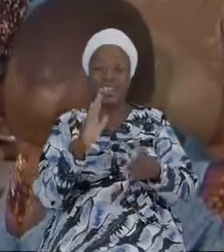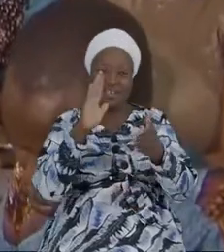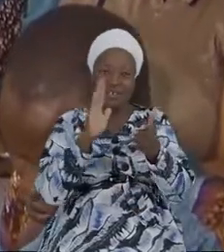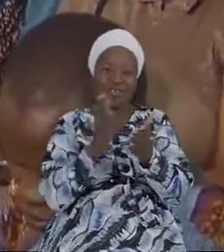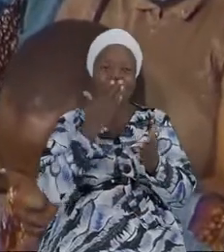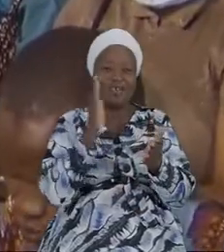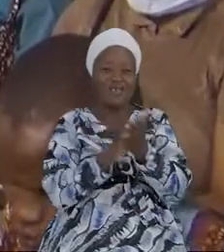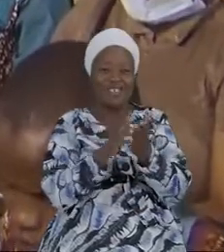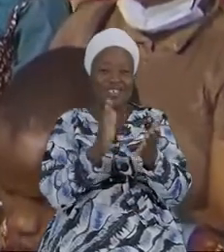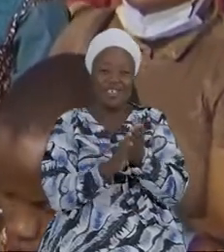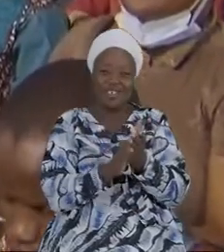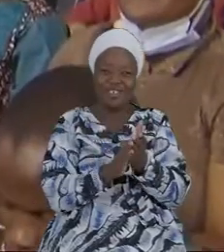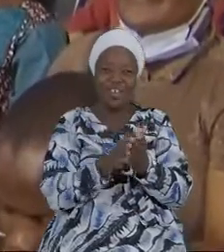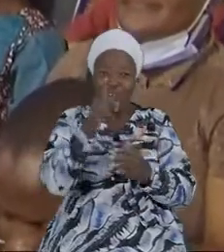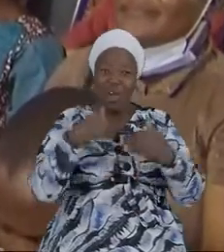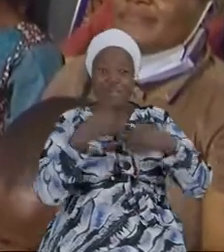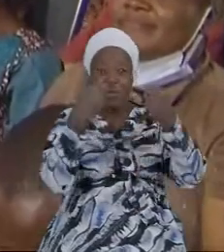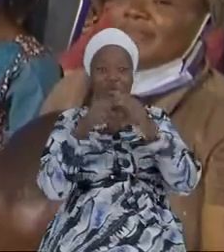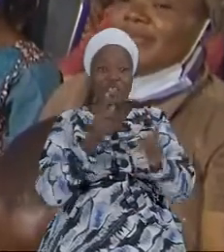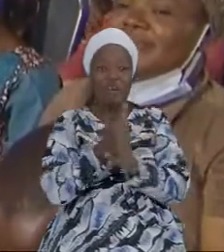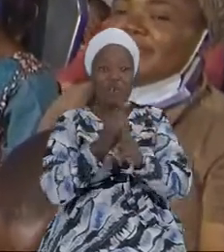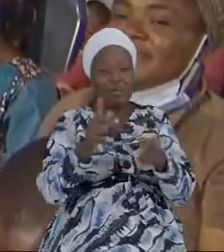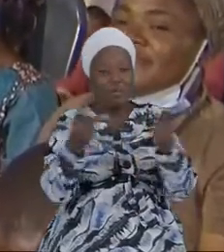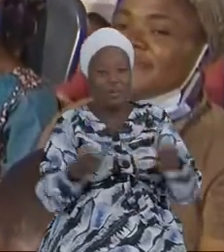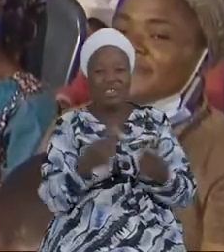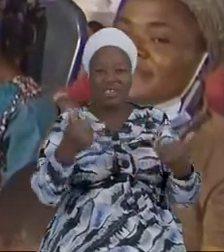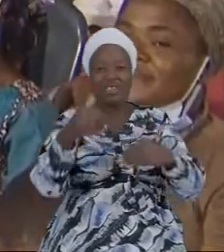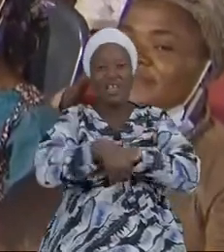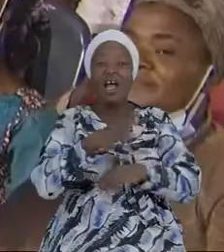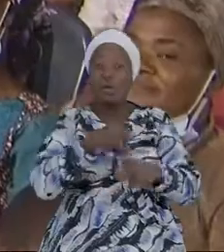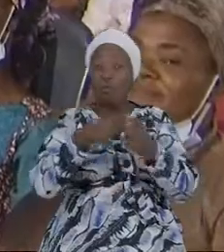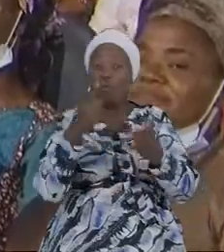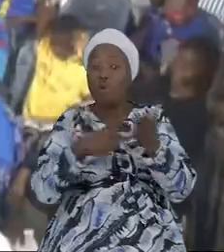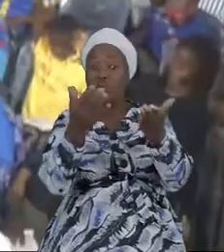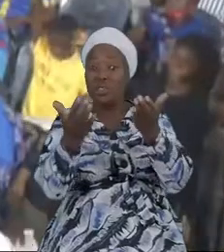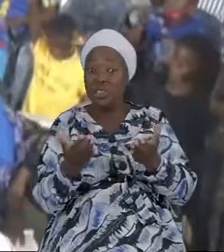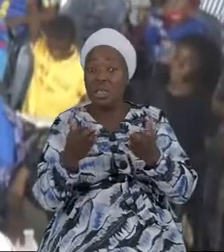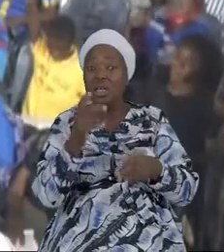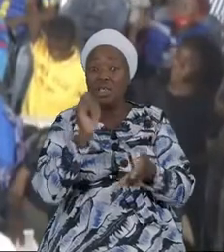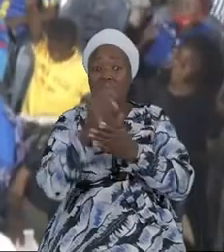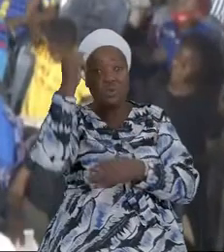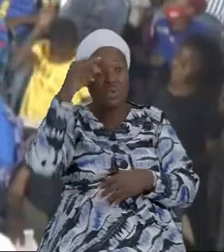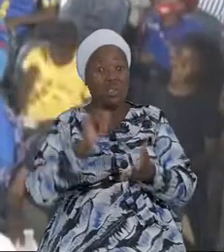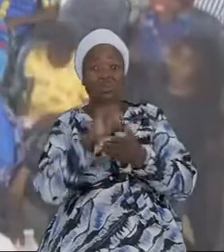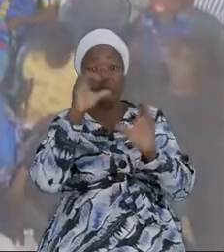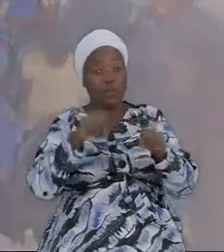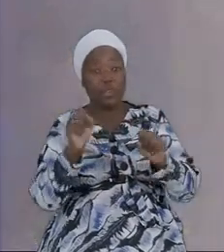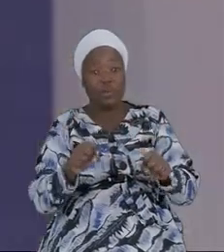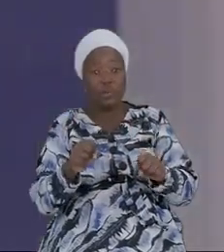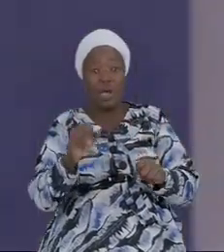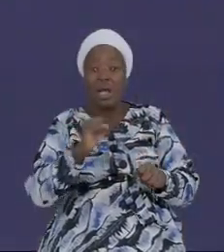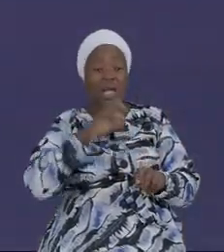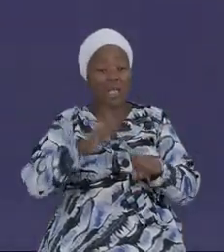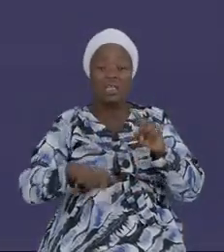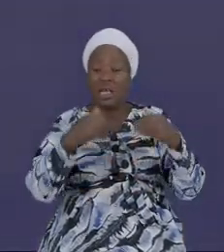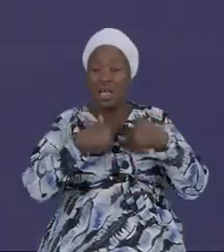Congratulations. You have come to the right place tonight. And what you desire that you thought was impossible, I couldn't